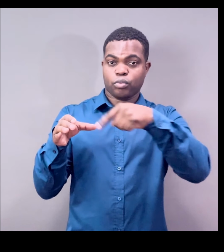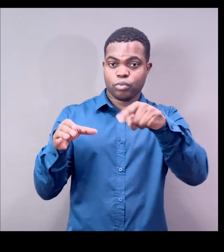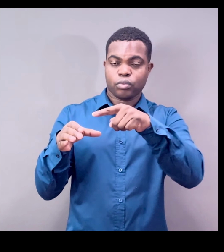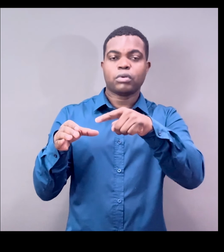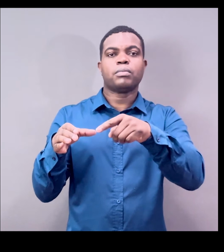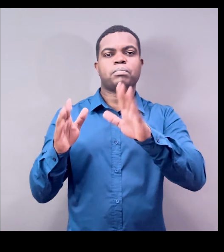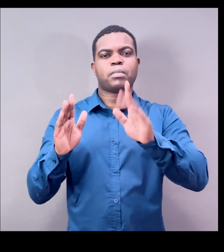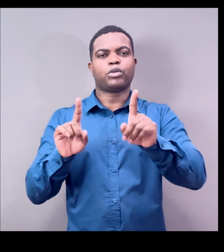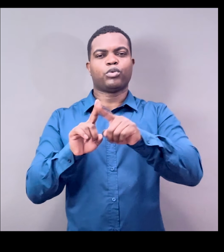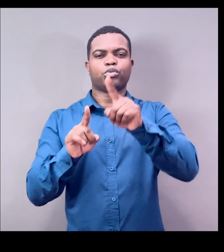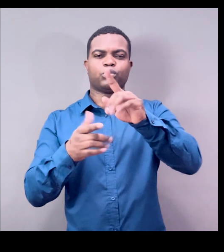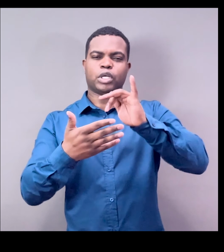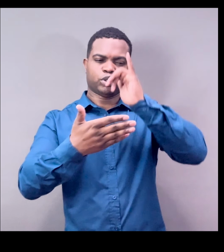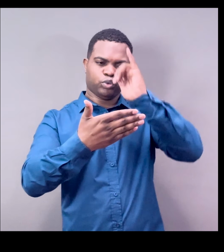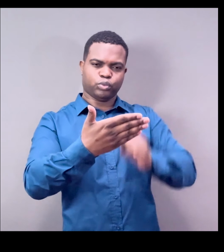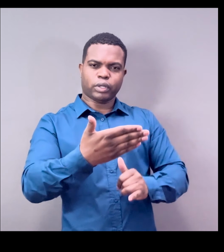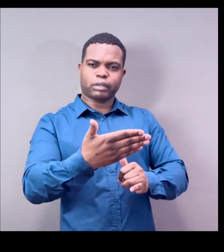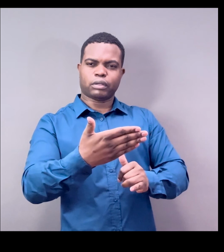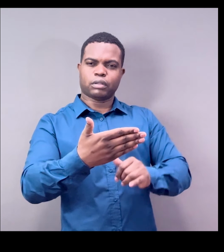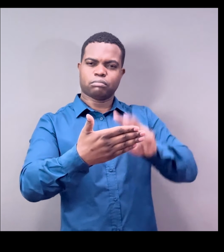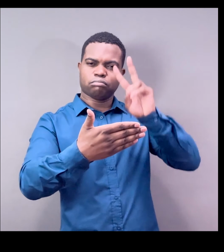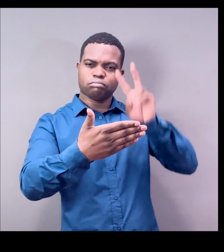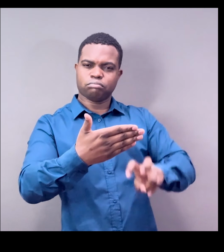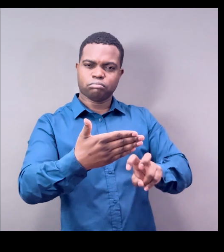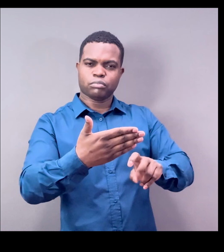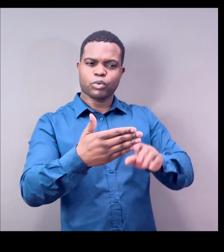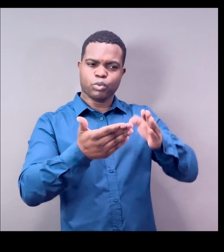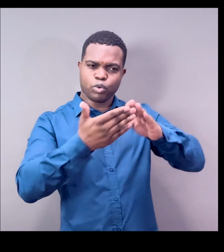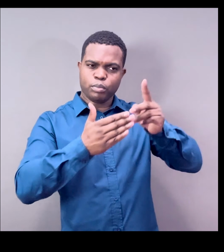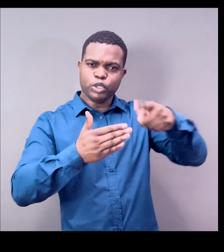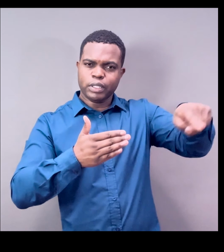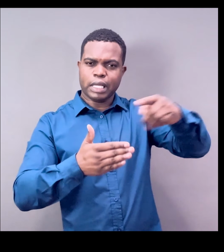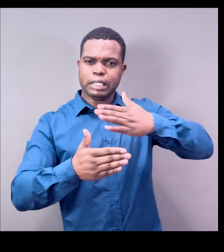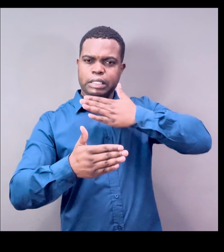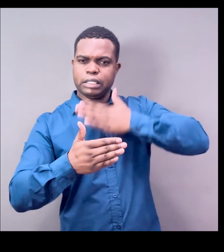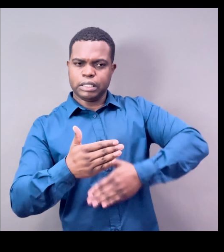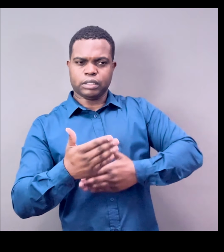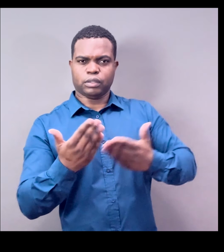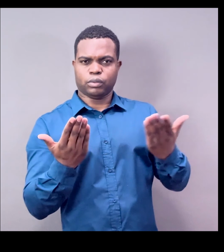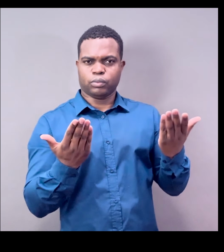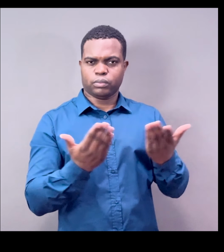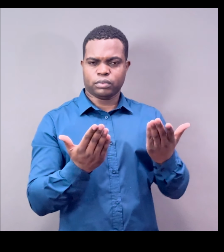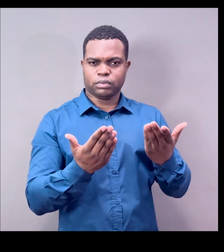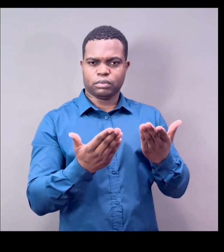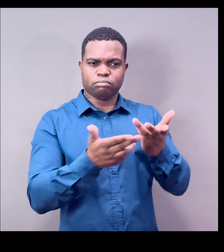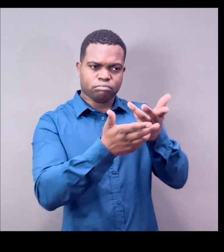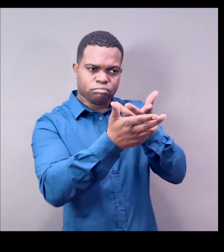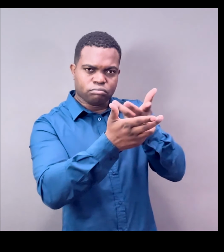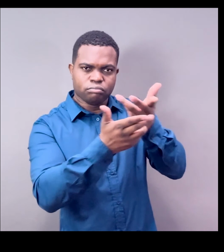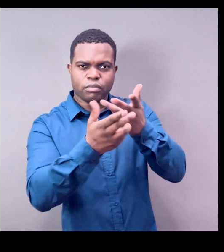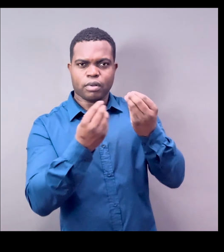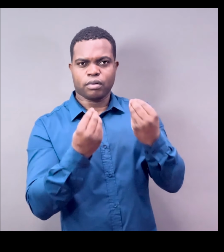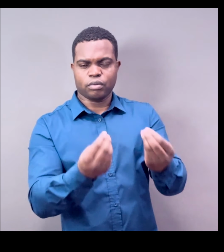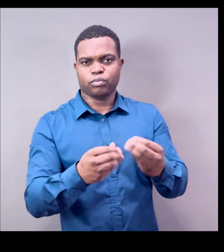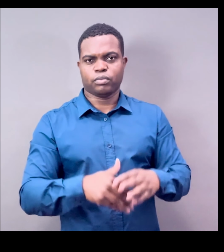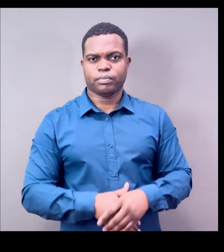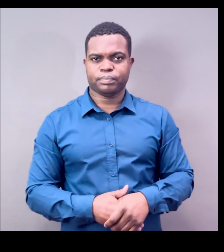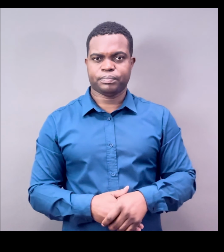you need to also check the needs of the community you want to engage.